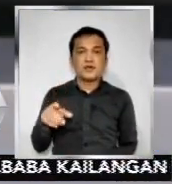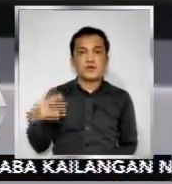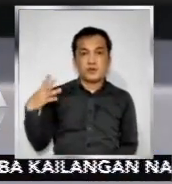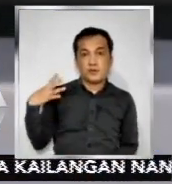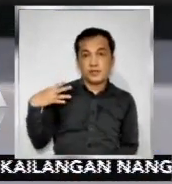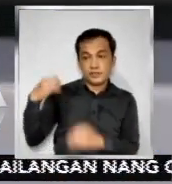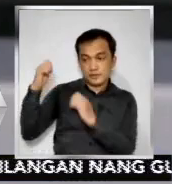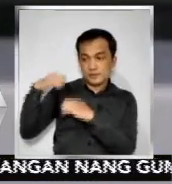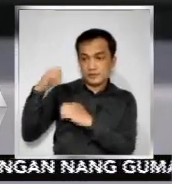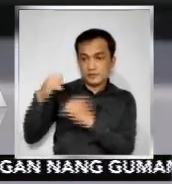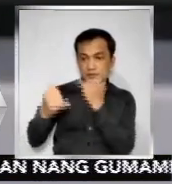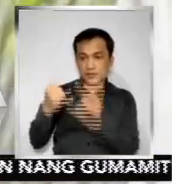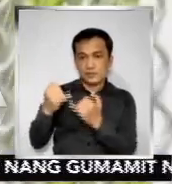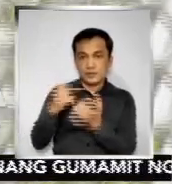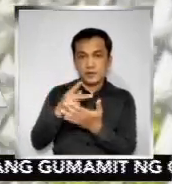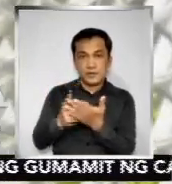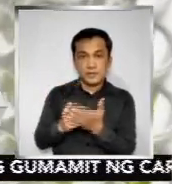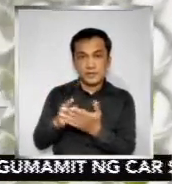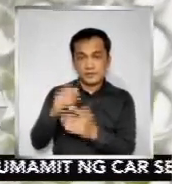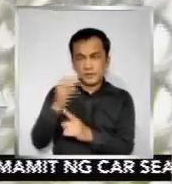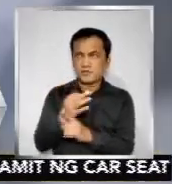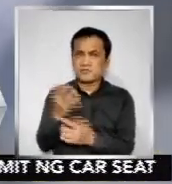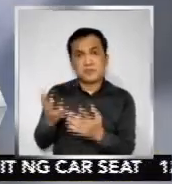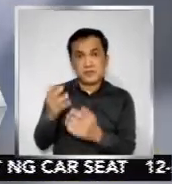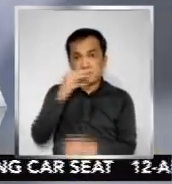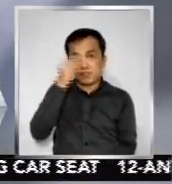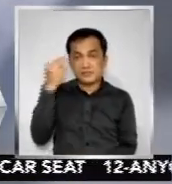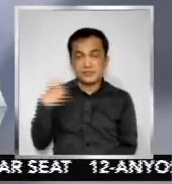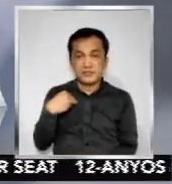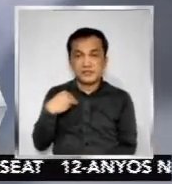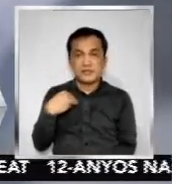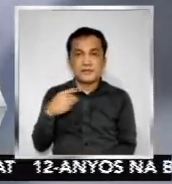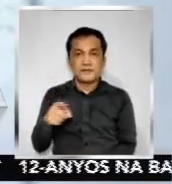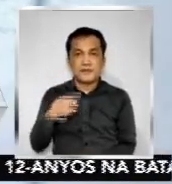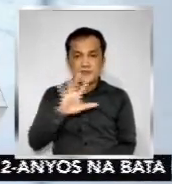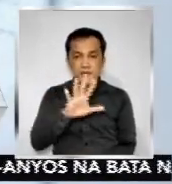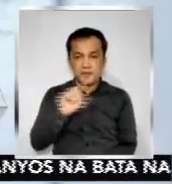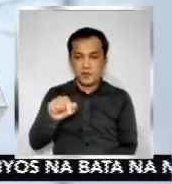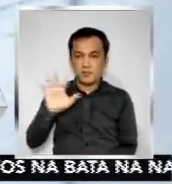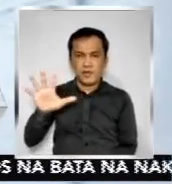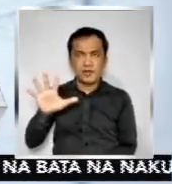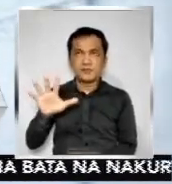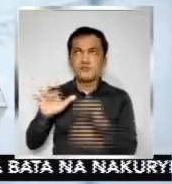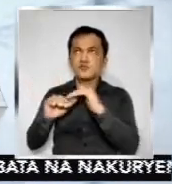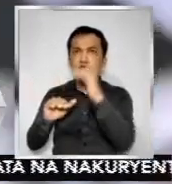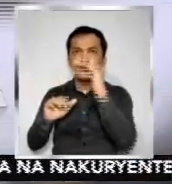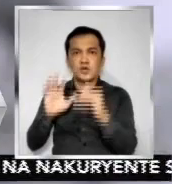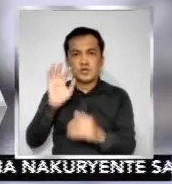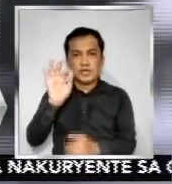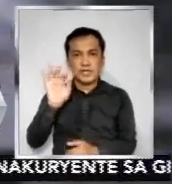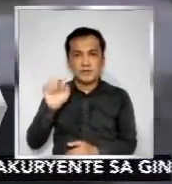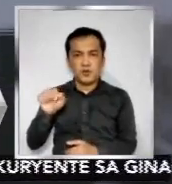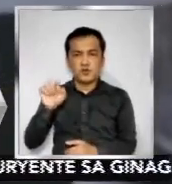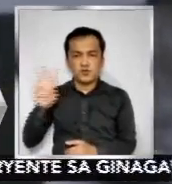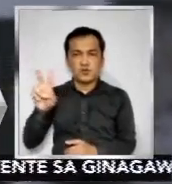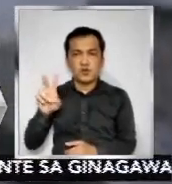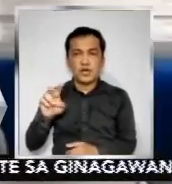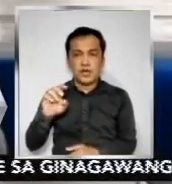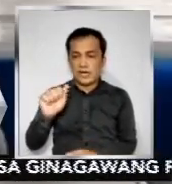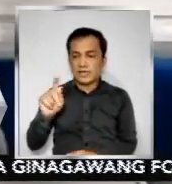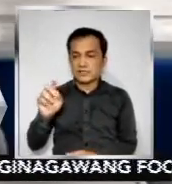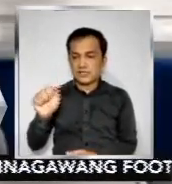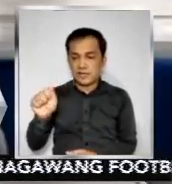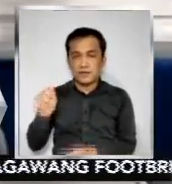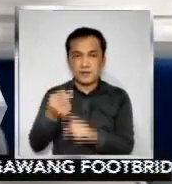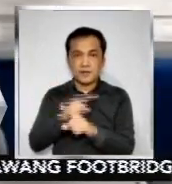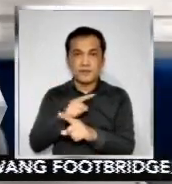huling bahagi ng Pebrero o sa Marso, ang bahagi ng 5.5 hanggang 9.2 million doses ng AstraZeneca na gawa sa South Korea.